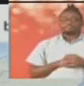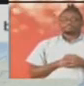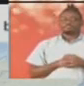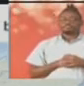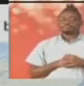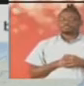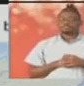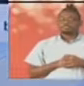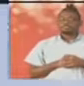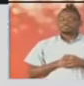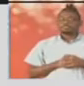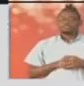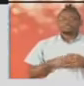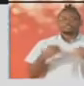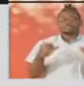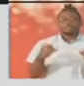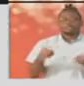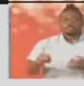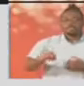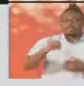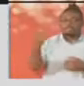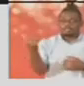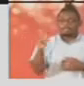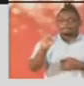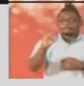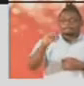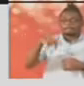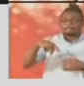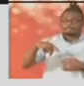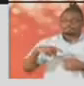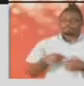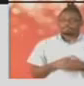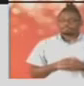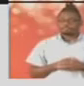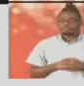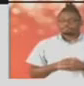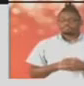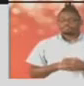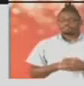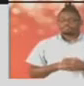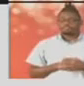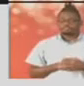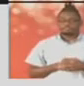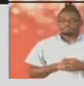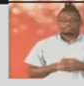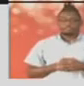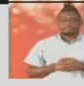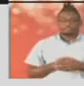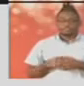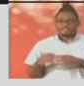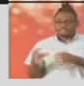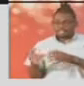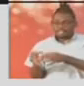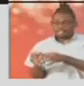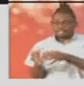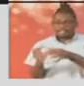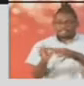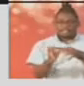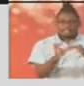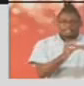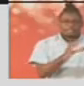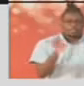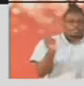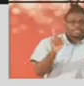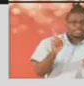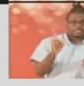the other map now, we realize that there is some amount of agreement, some amount of congruence between the maps when we look at where we have the clusters and where we have